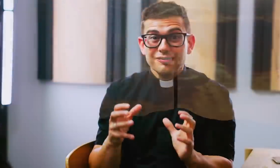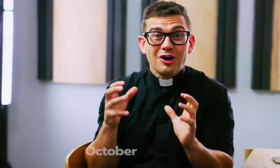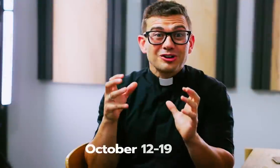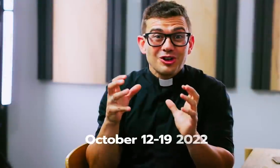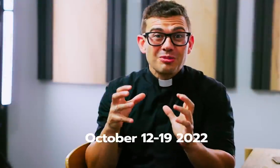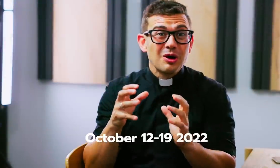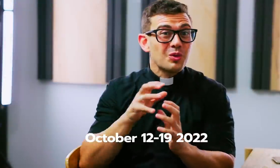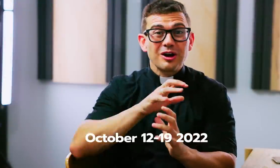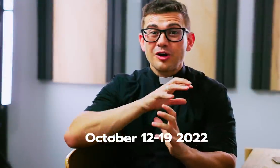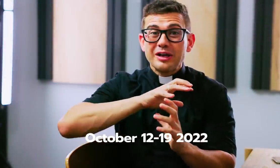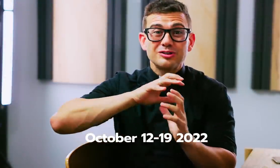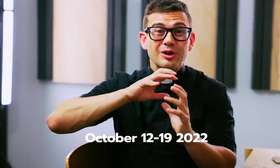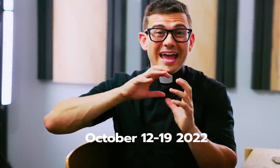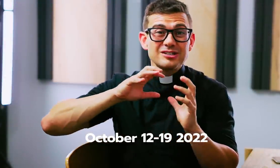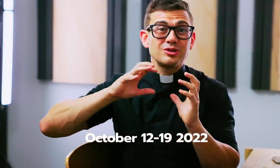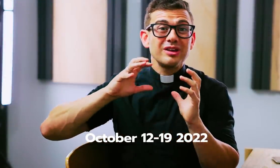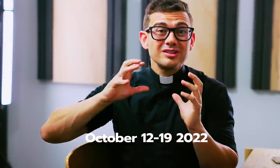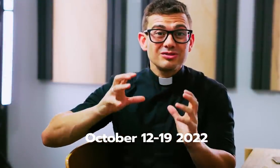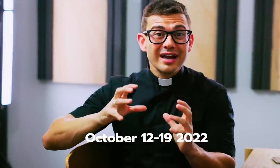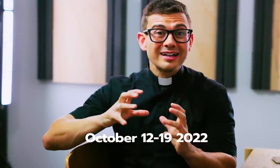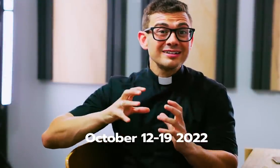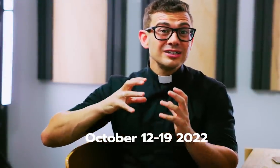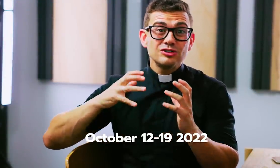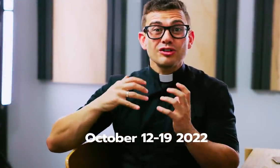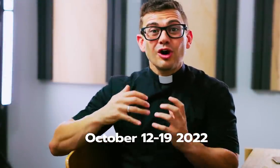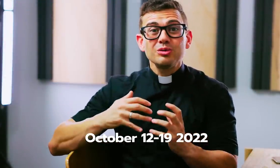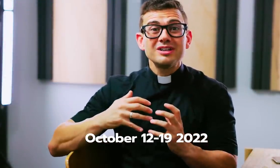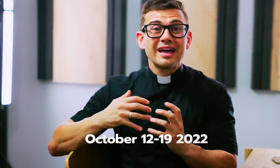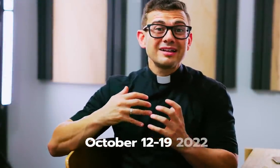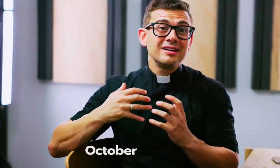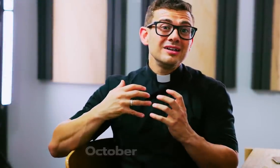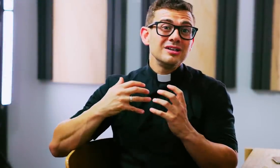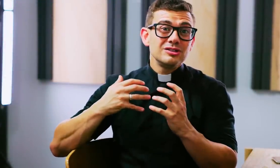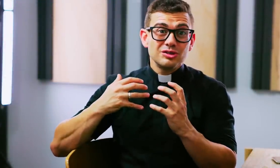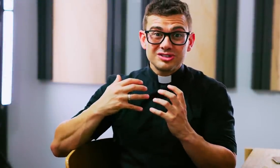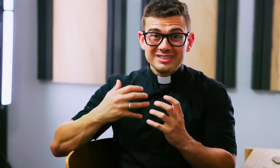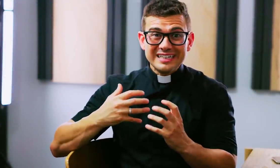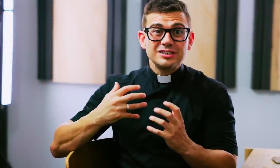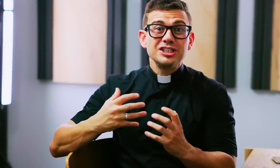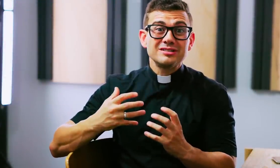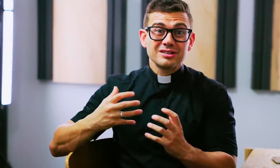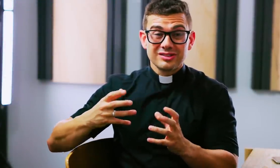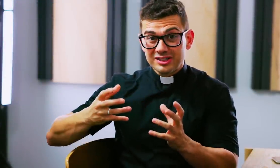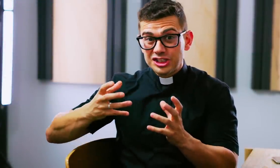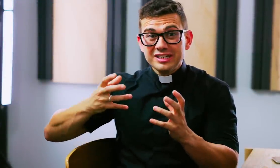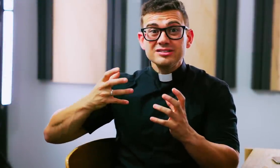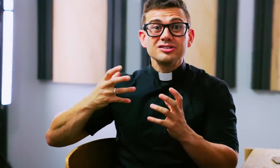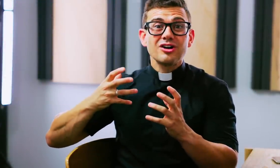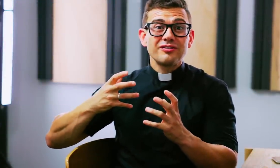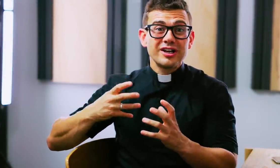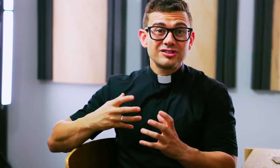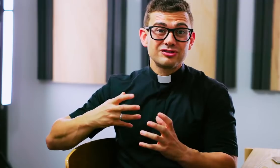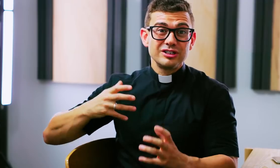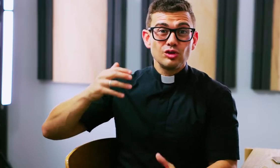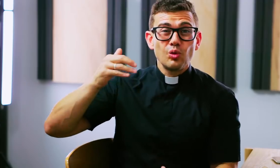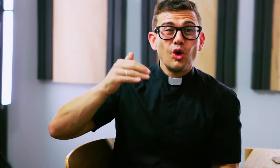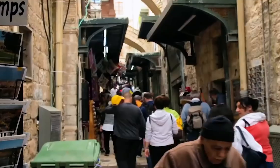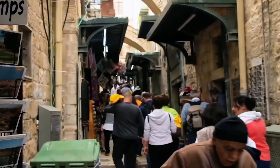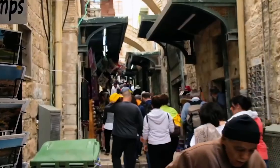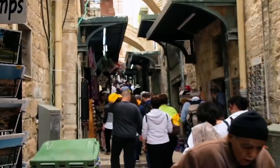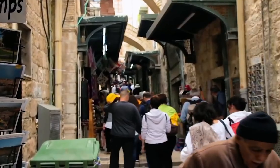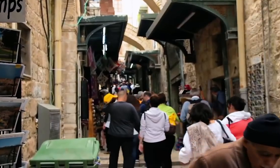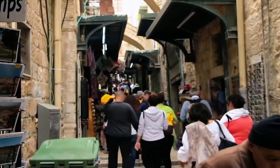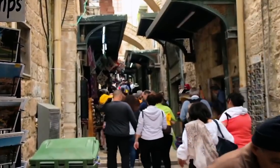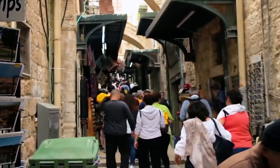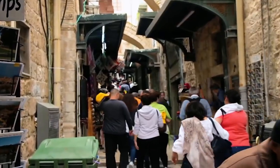In the middle of October, we are going to head to Israel, to the Holy Land, to seek Jesus, the Jesus of history, to